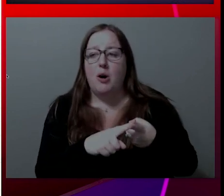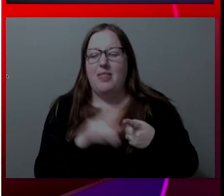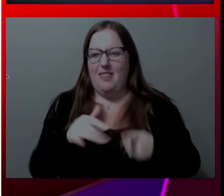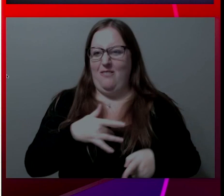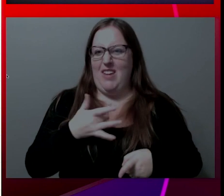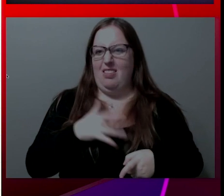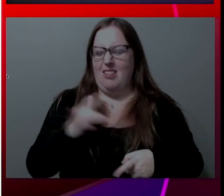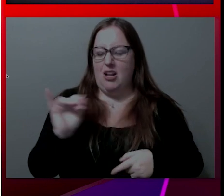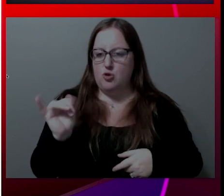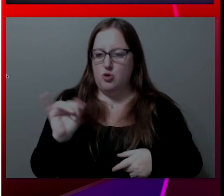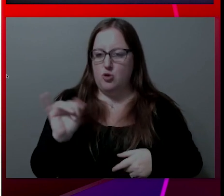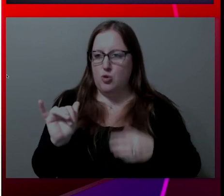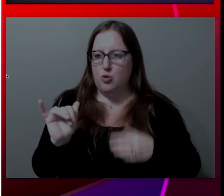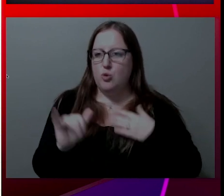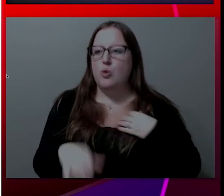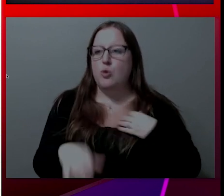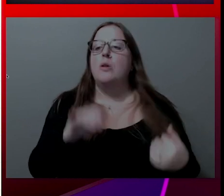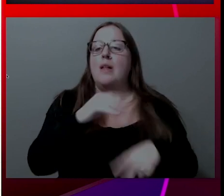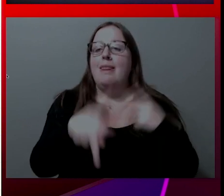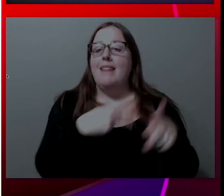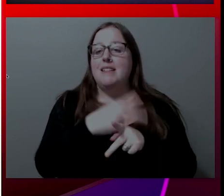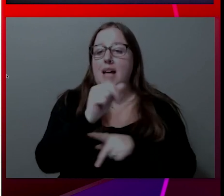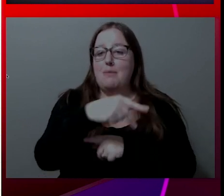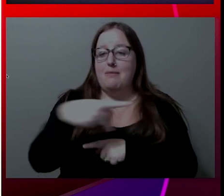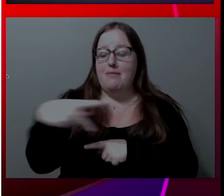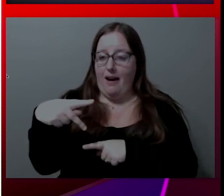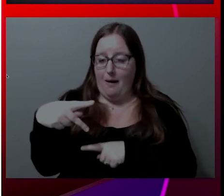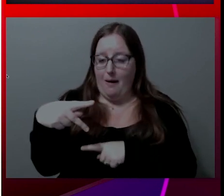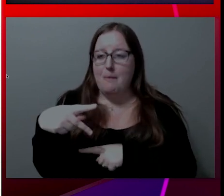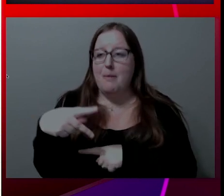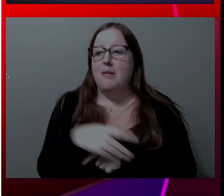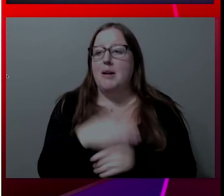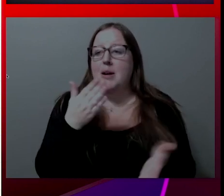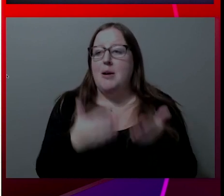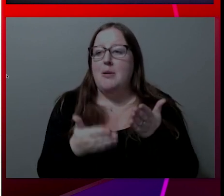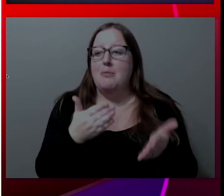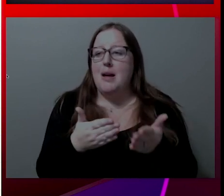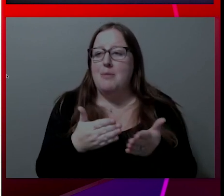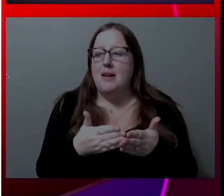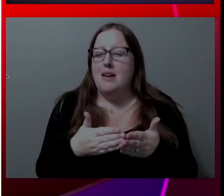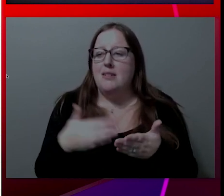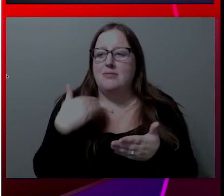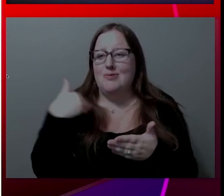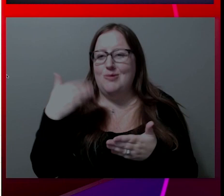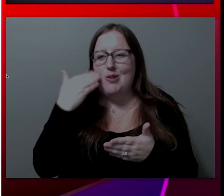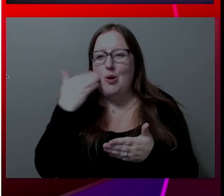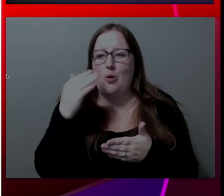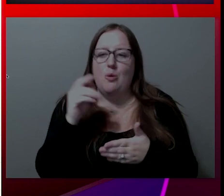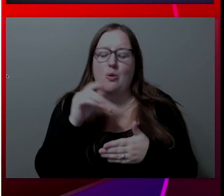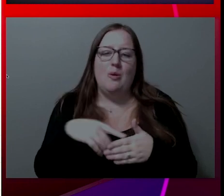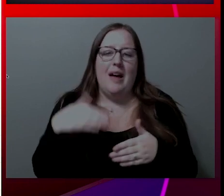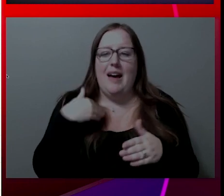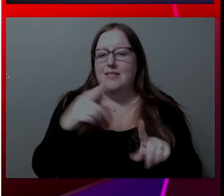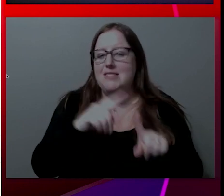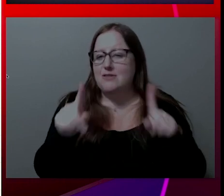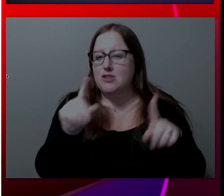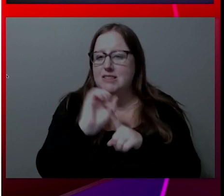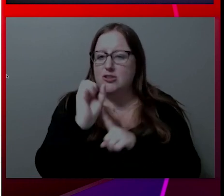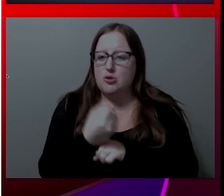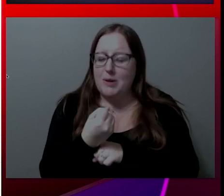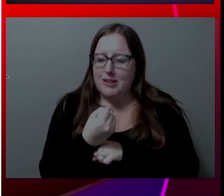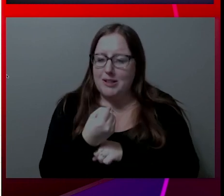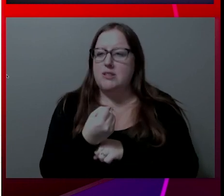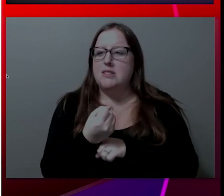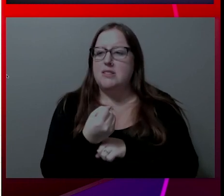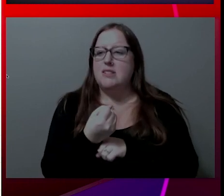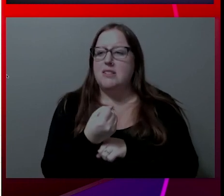obviously, this is the type of application that maybe has a little bit of a viral aspect. Different cases where a lot of people maybe try